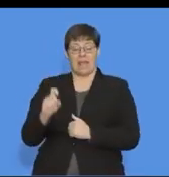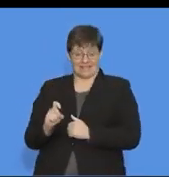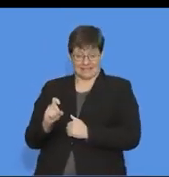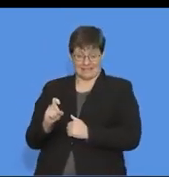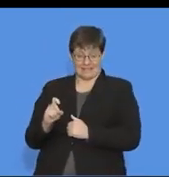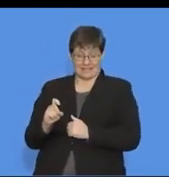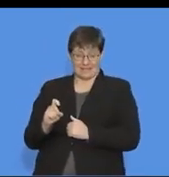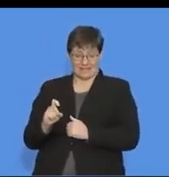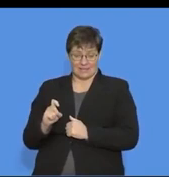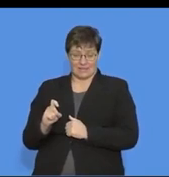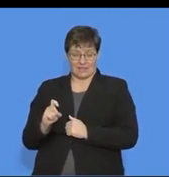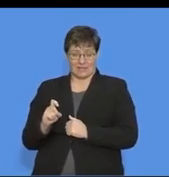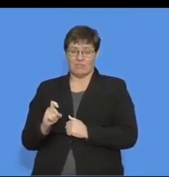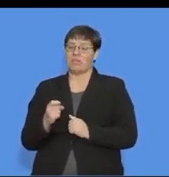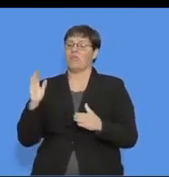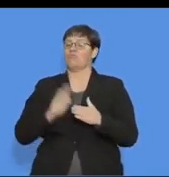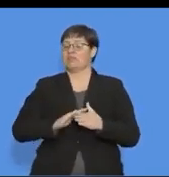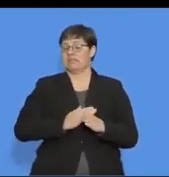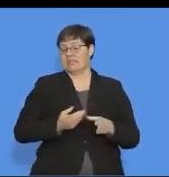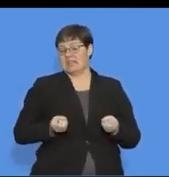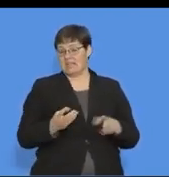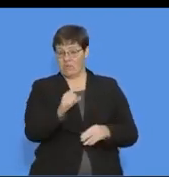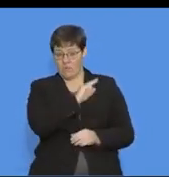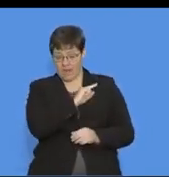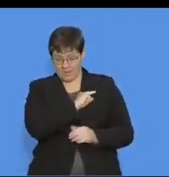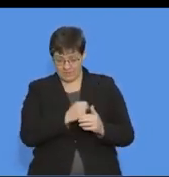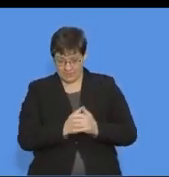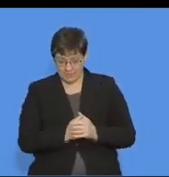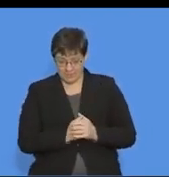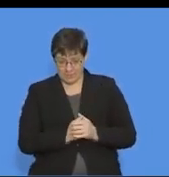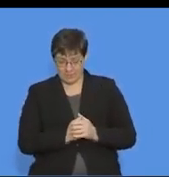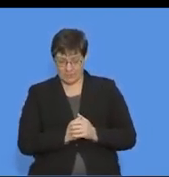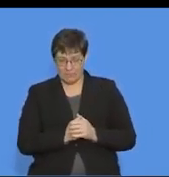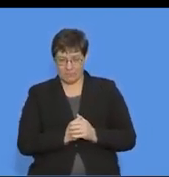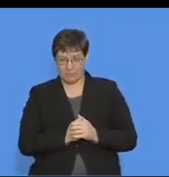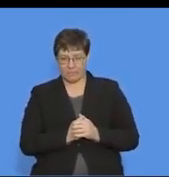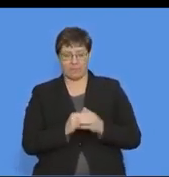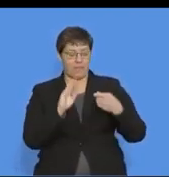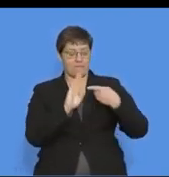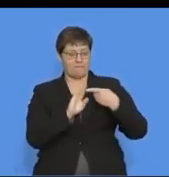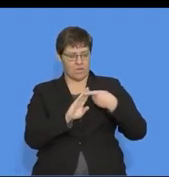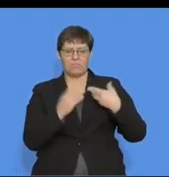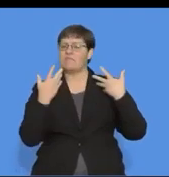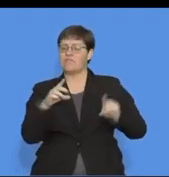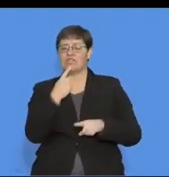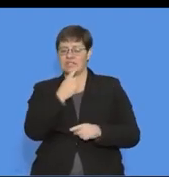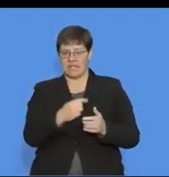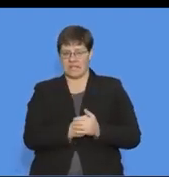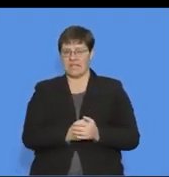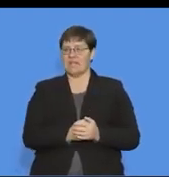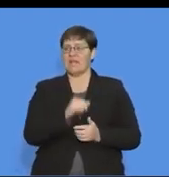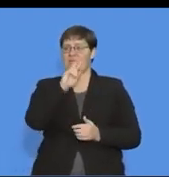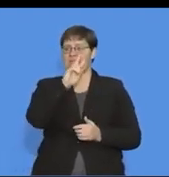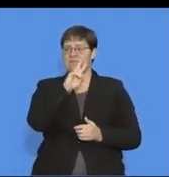x, and we give reasons why they are equals to x. So the first one I already said was